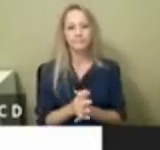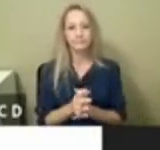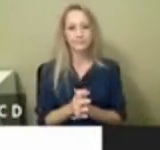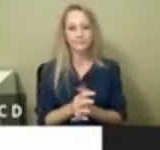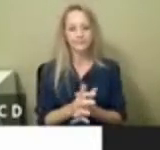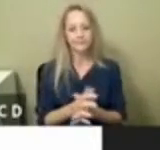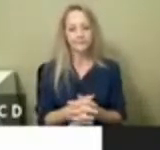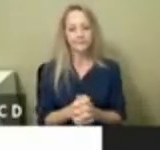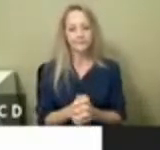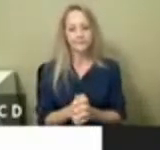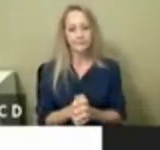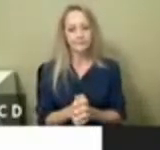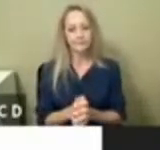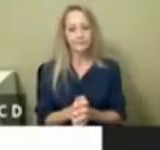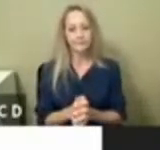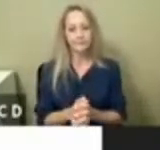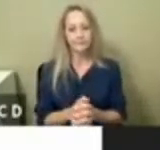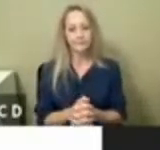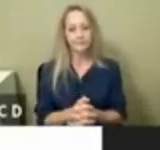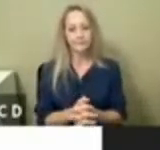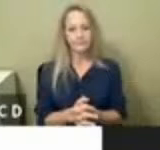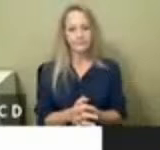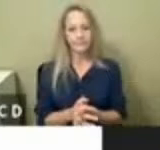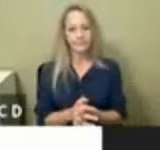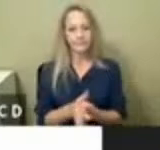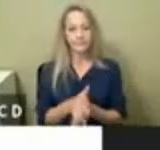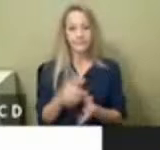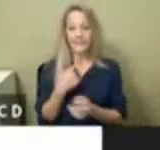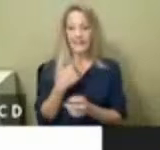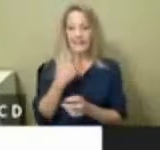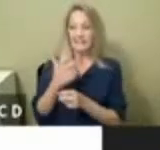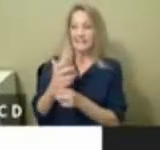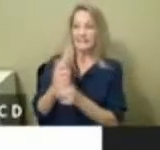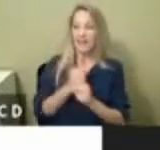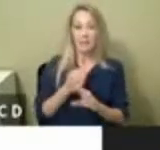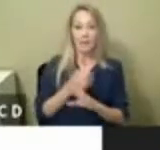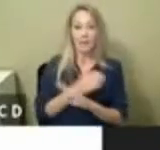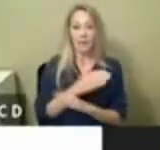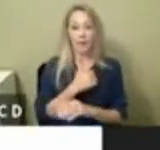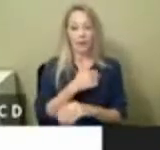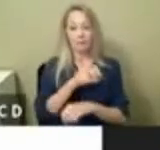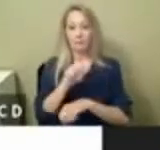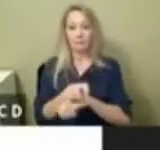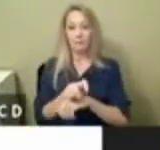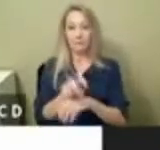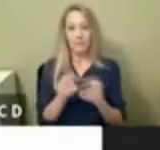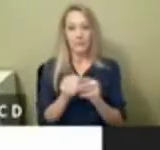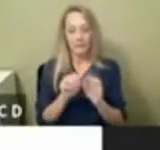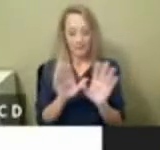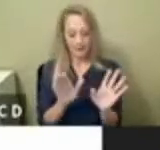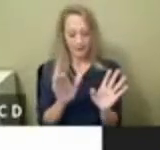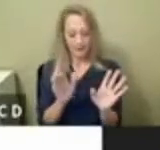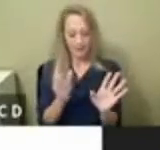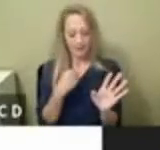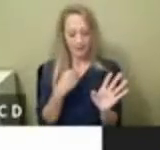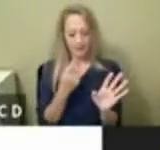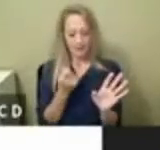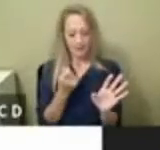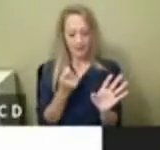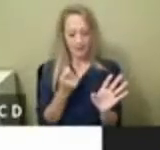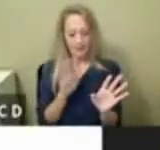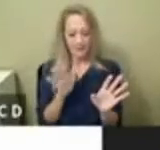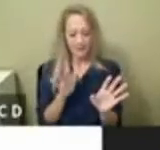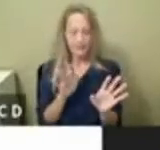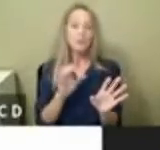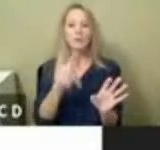So I got these right before we came in here, and now I can't. Give me a moment to come up to speed. So